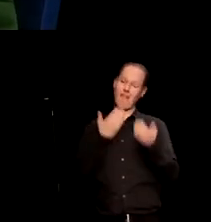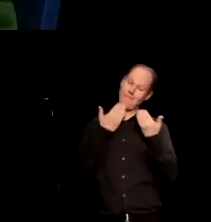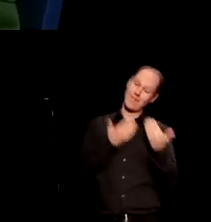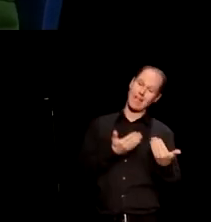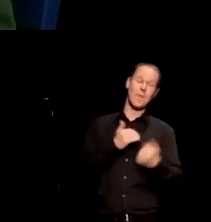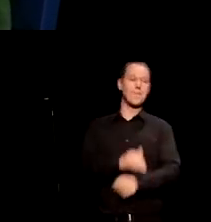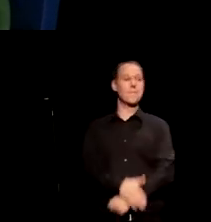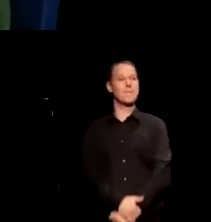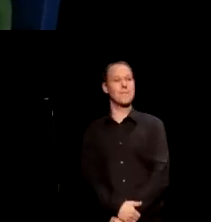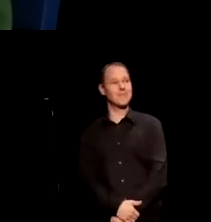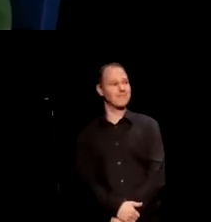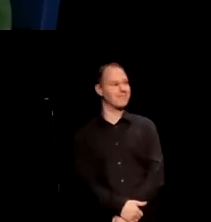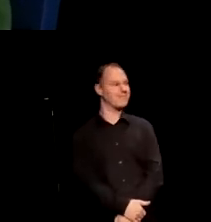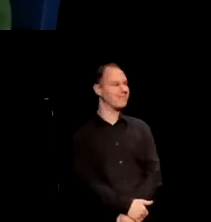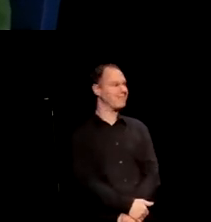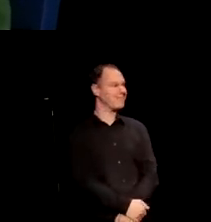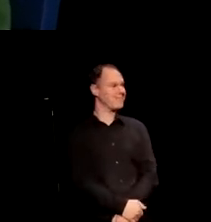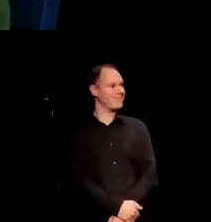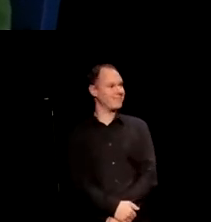much.